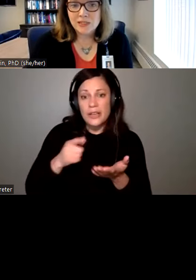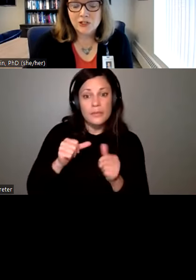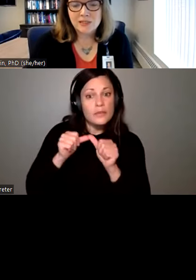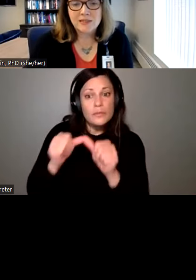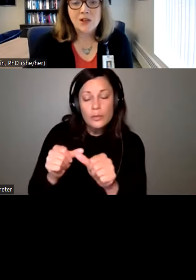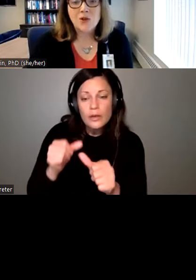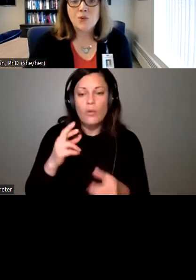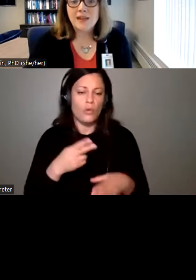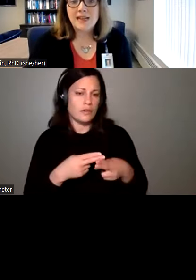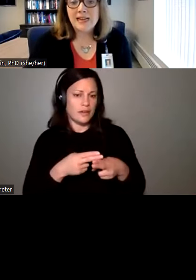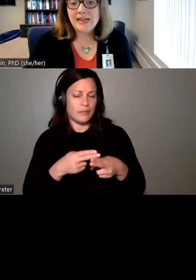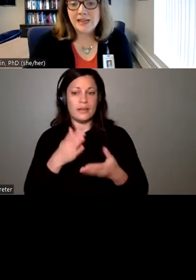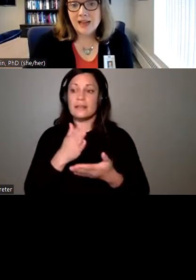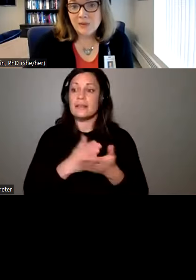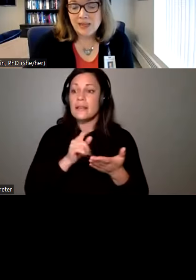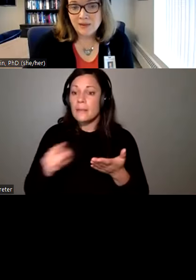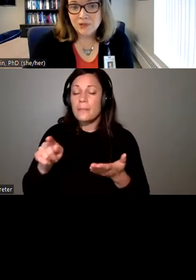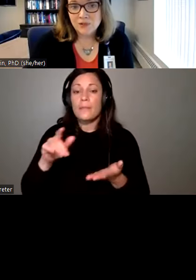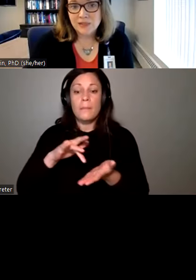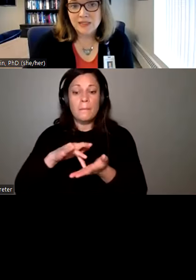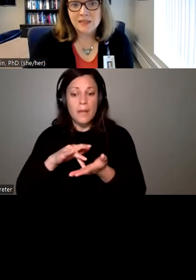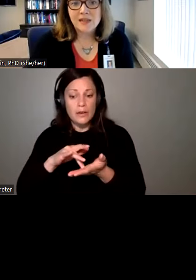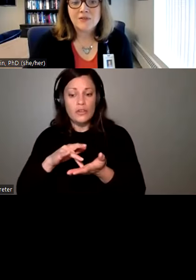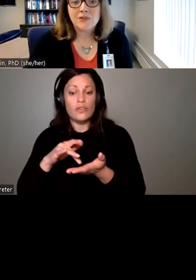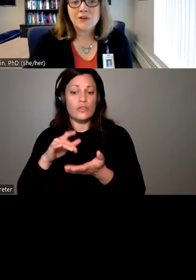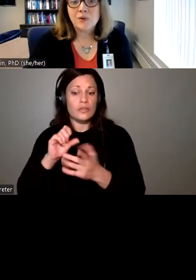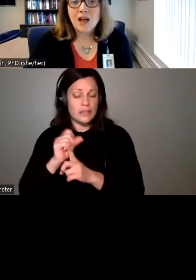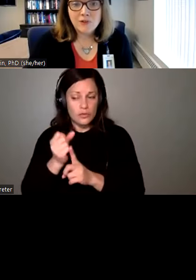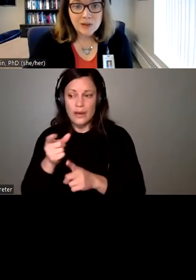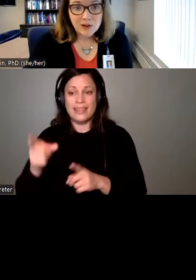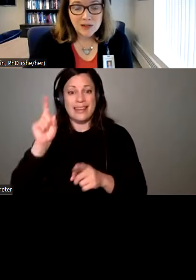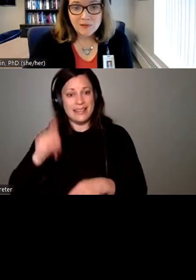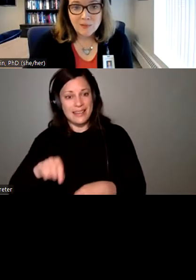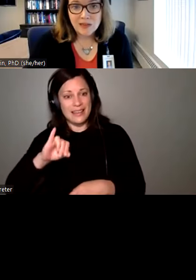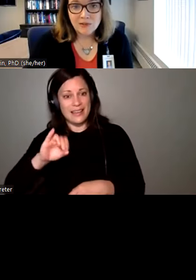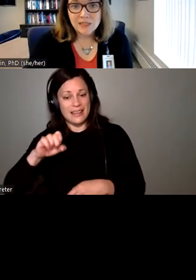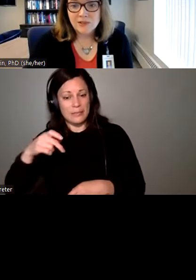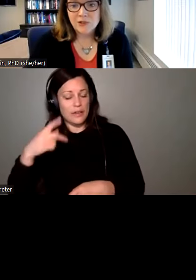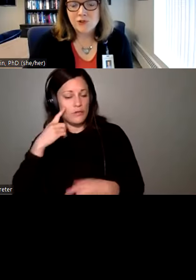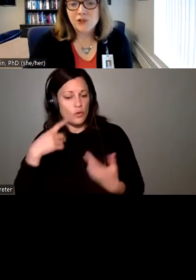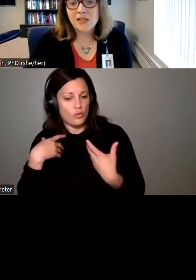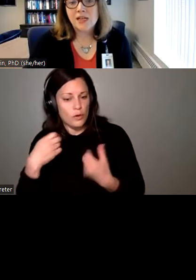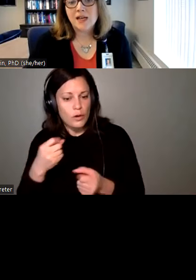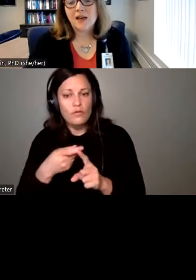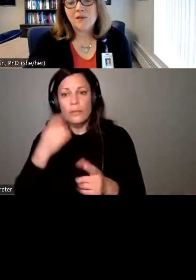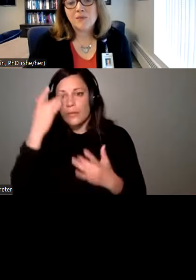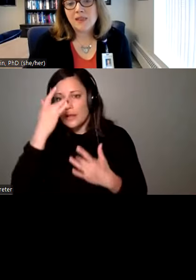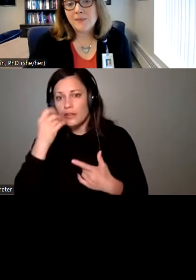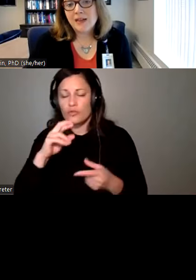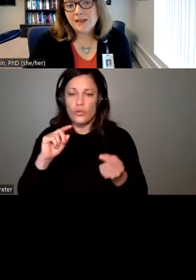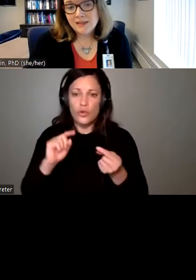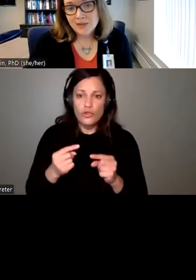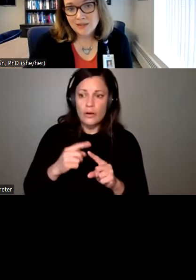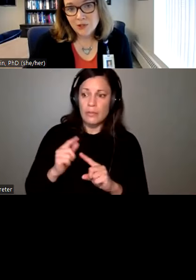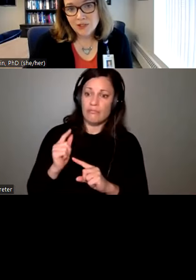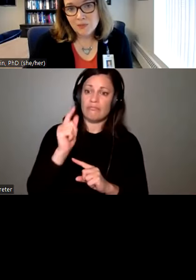medical conditions where they need IEP level services for a recovery period from an illness or an injury, but they